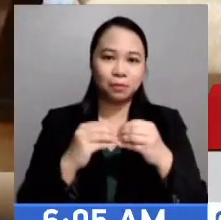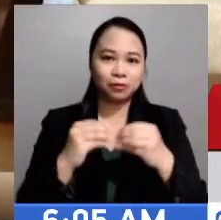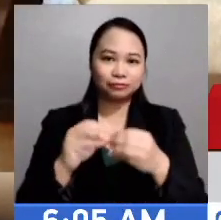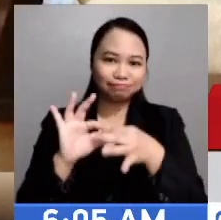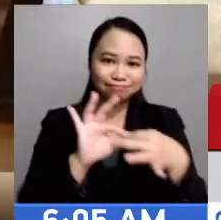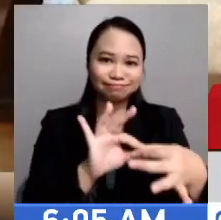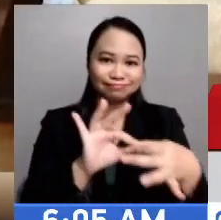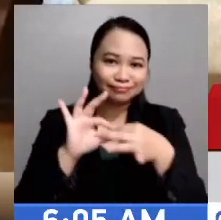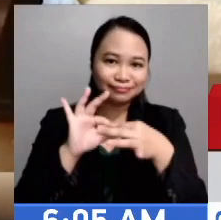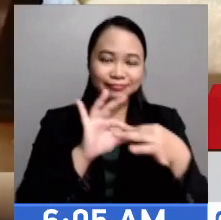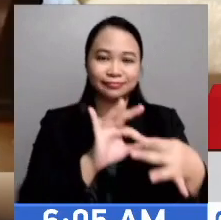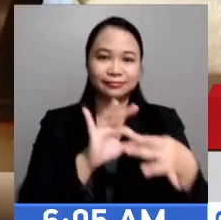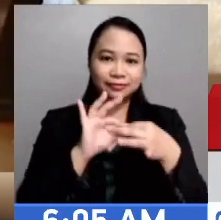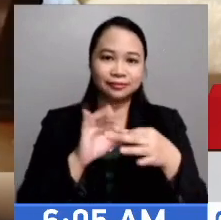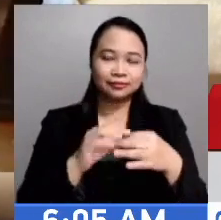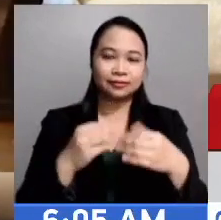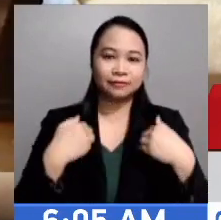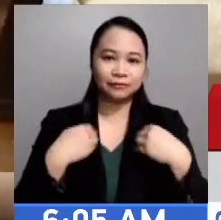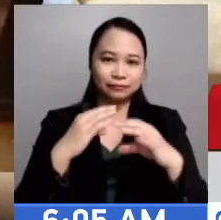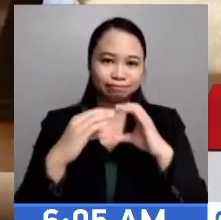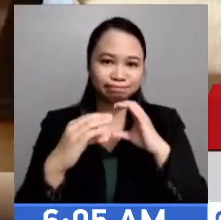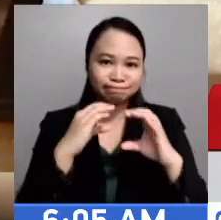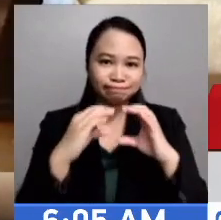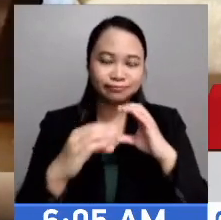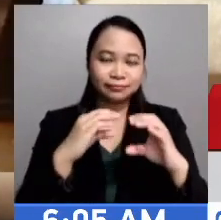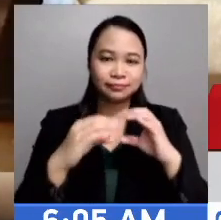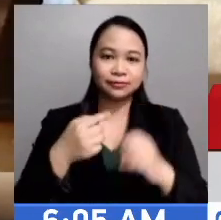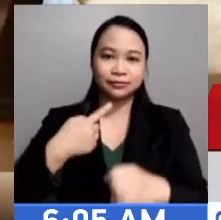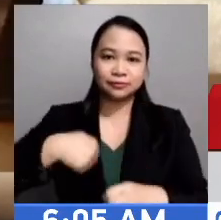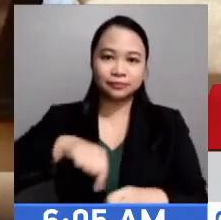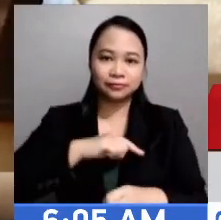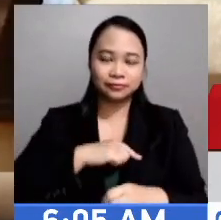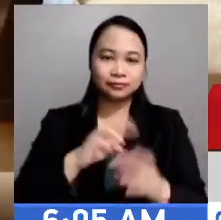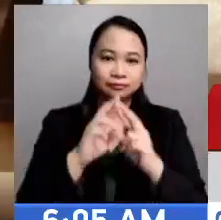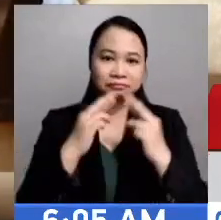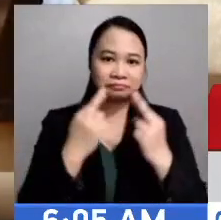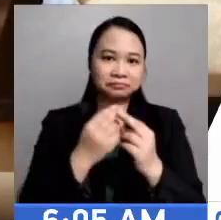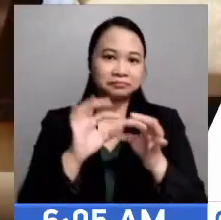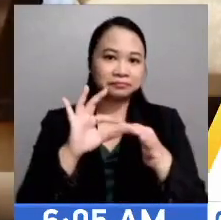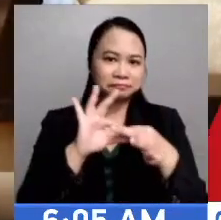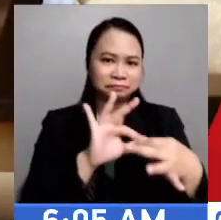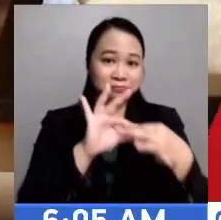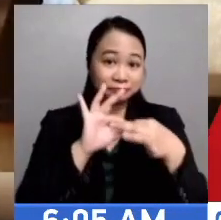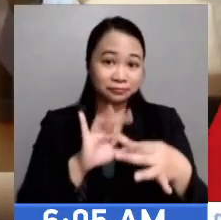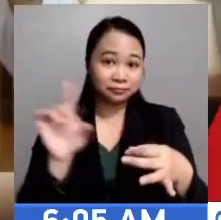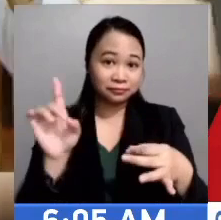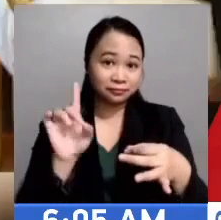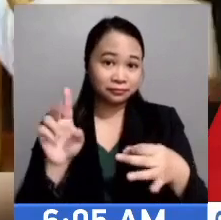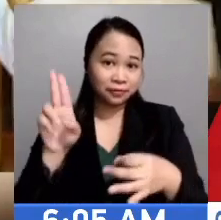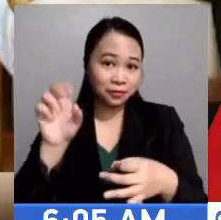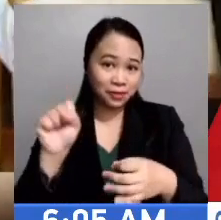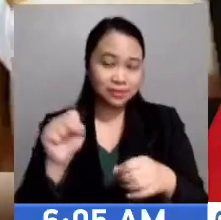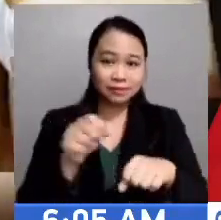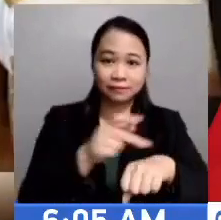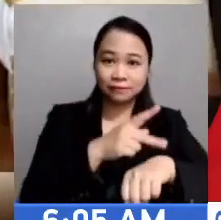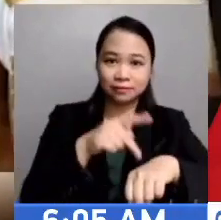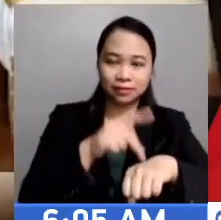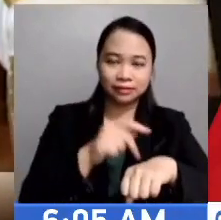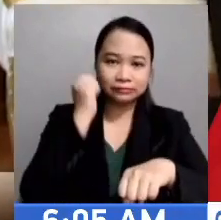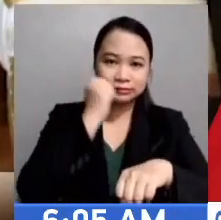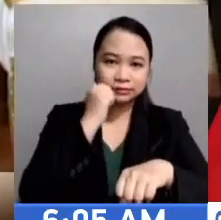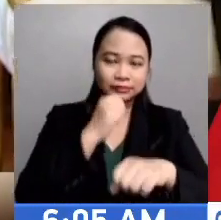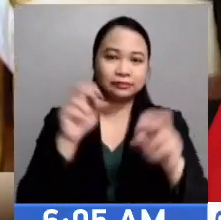regard. Our relationship is based on mutual concerns about security for the region. It's just been strengthened